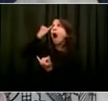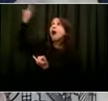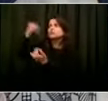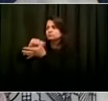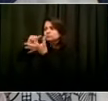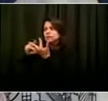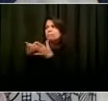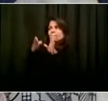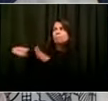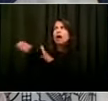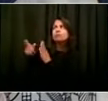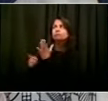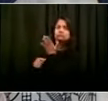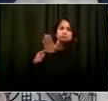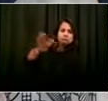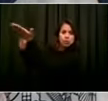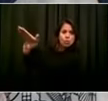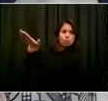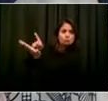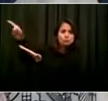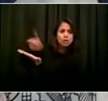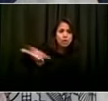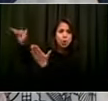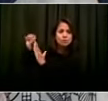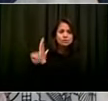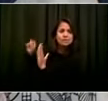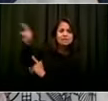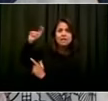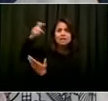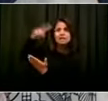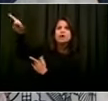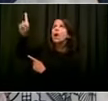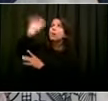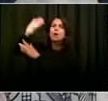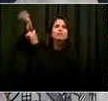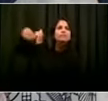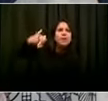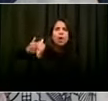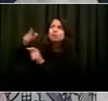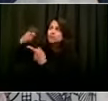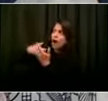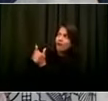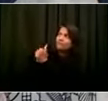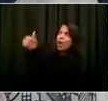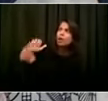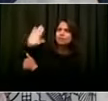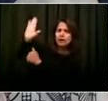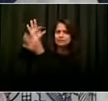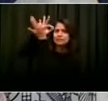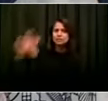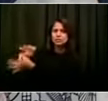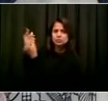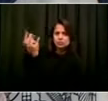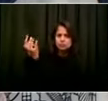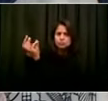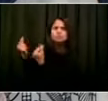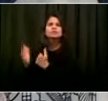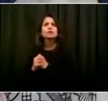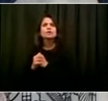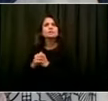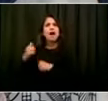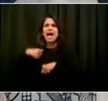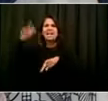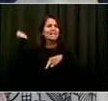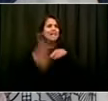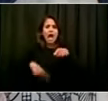telling us very clearly, very loudly that it's time to act. So we can't put the final enforcement into place until